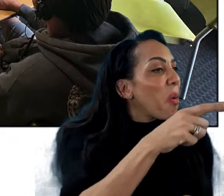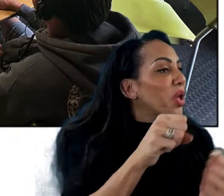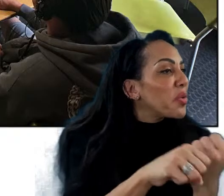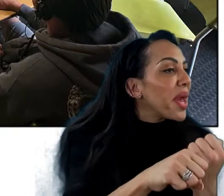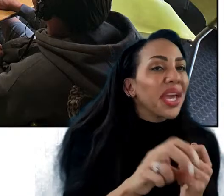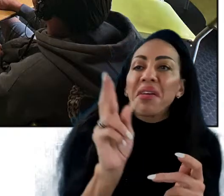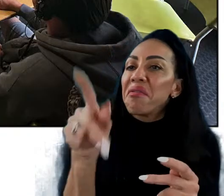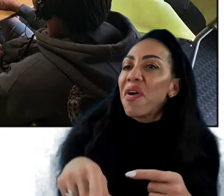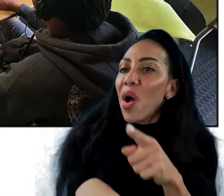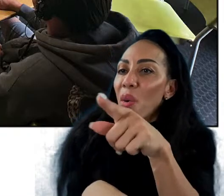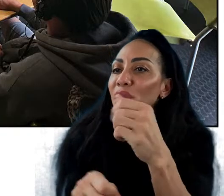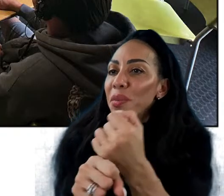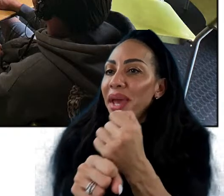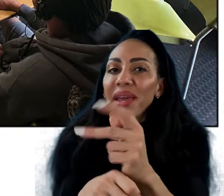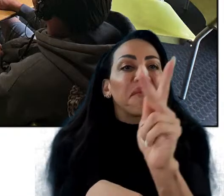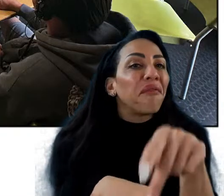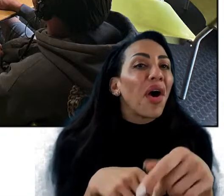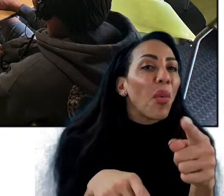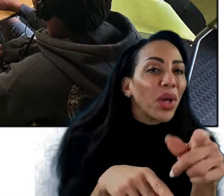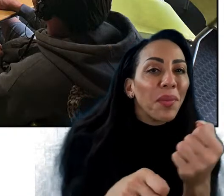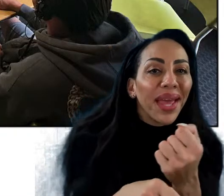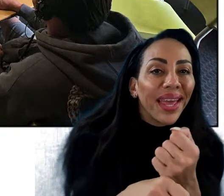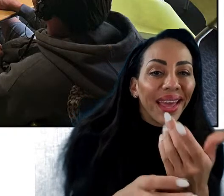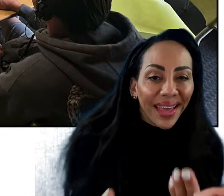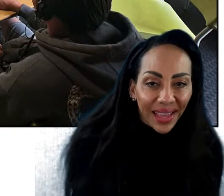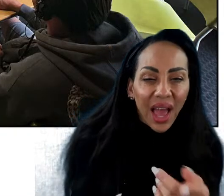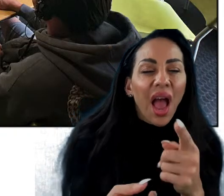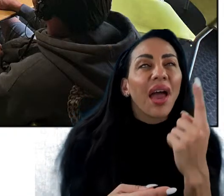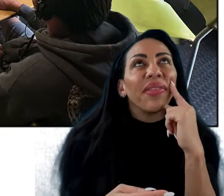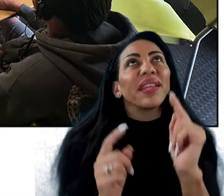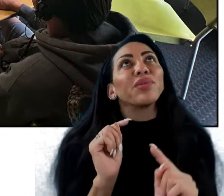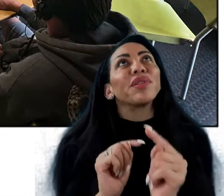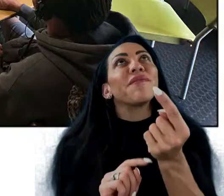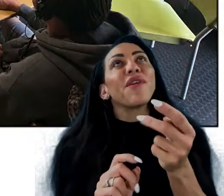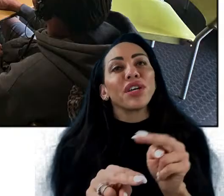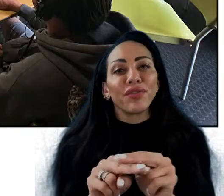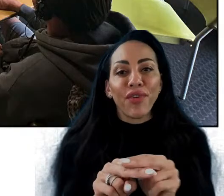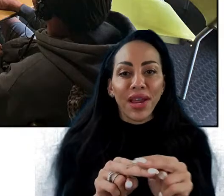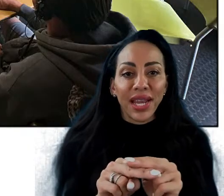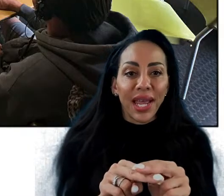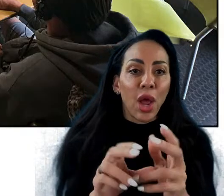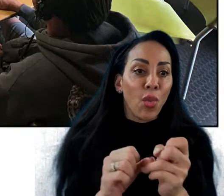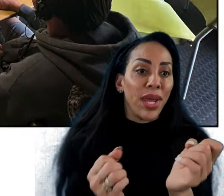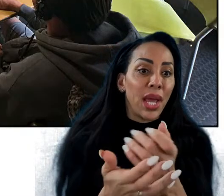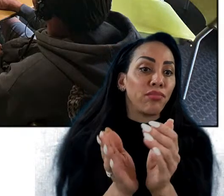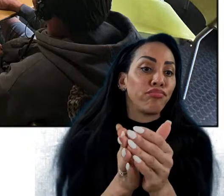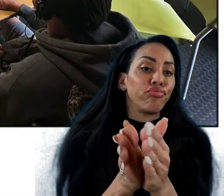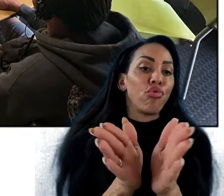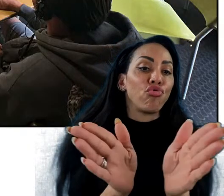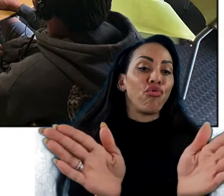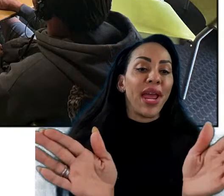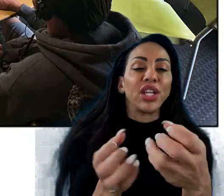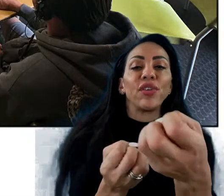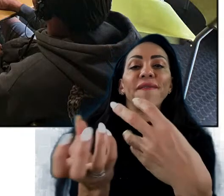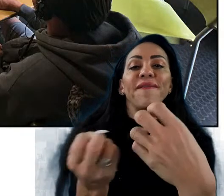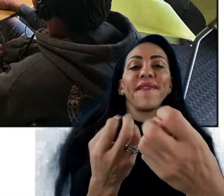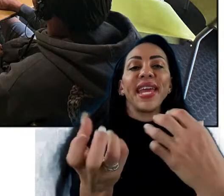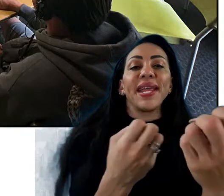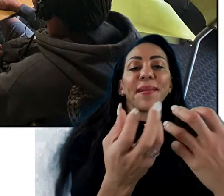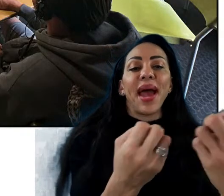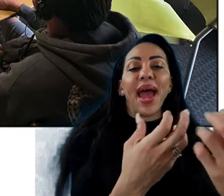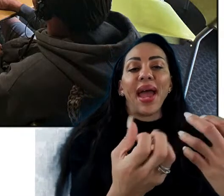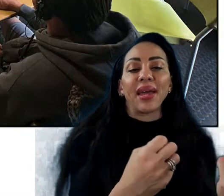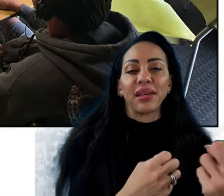example, I think it was First Friday, and we had a really broad range of feedback from, I can see this being great